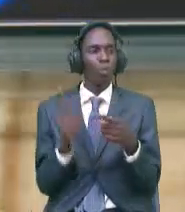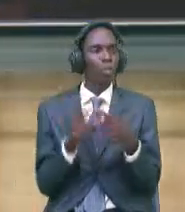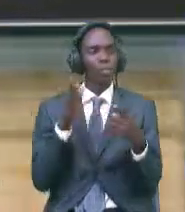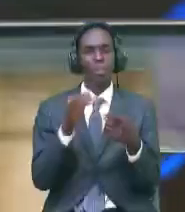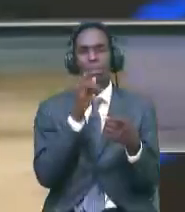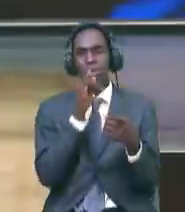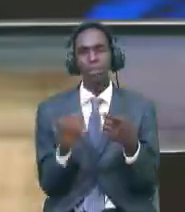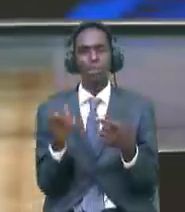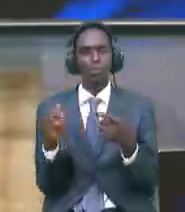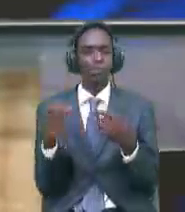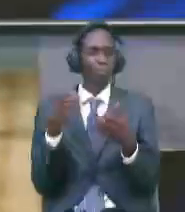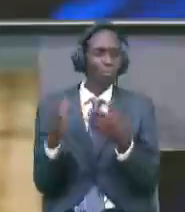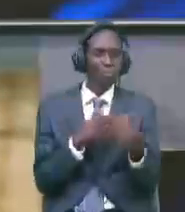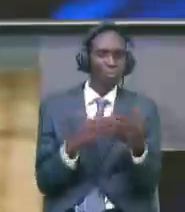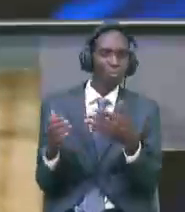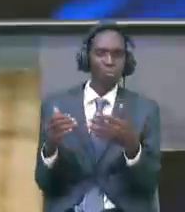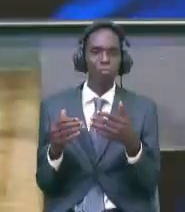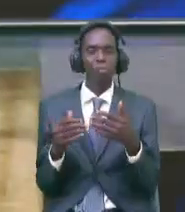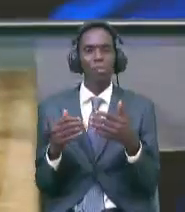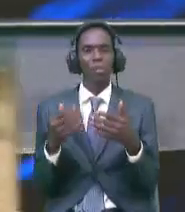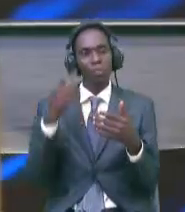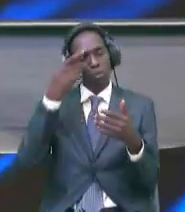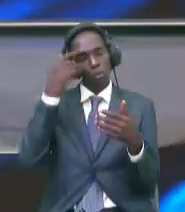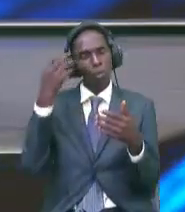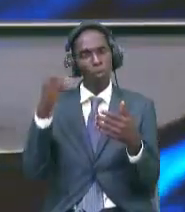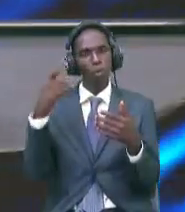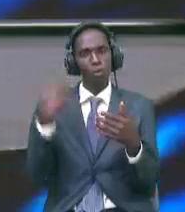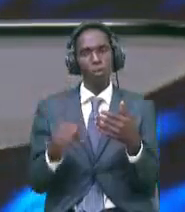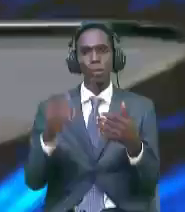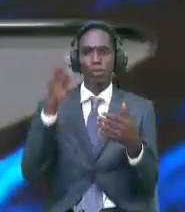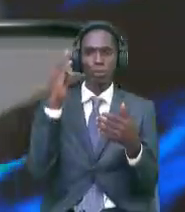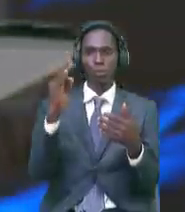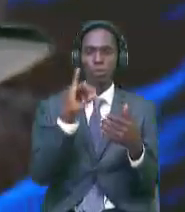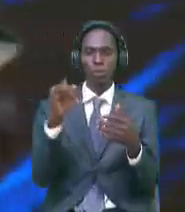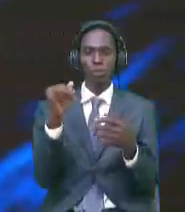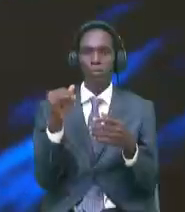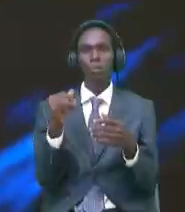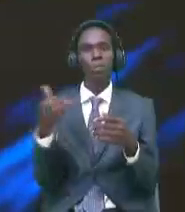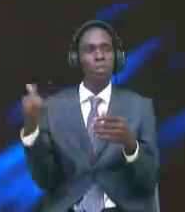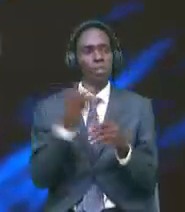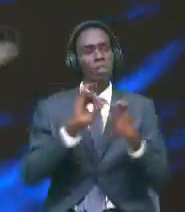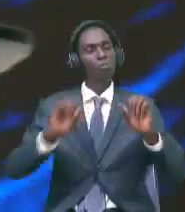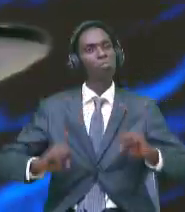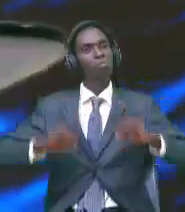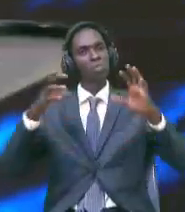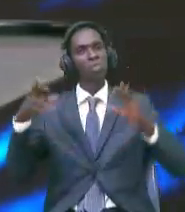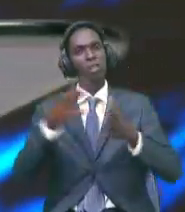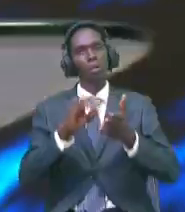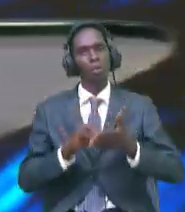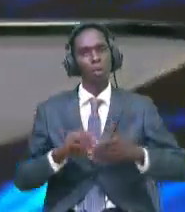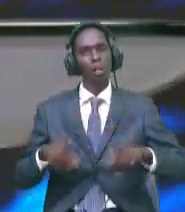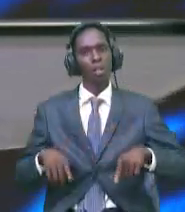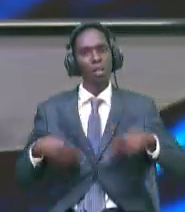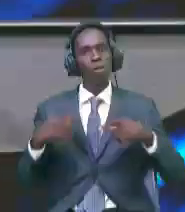come for the propagation of the gospel, they lay down their very necks, their very lives for